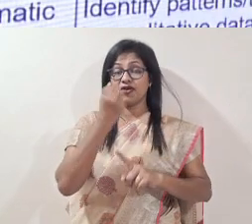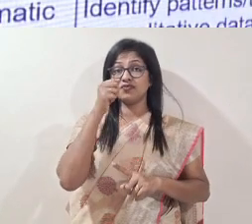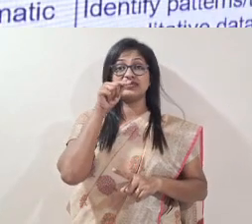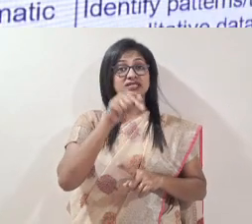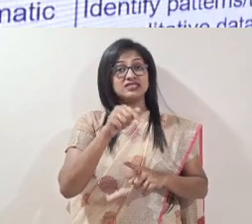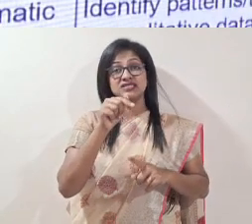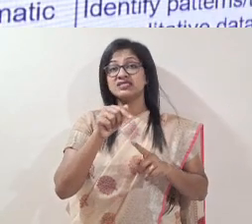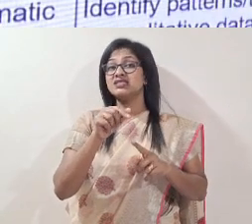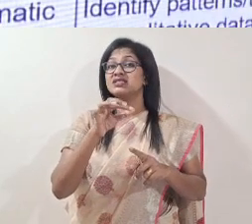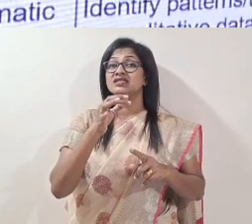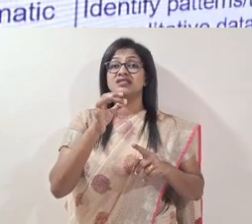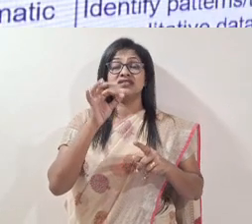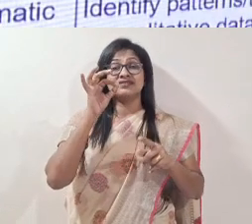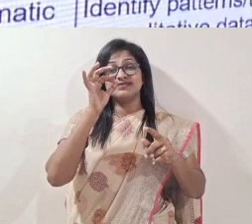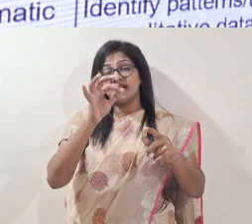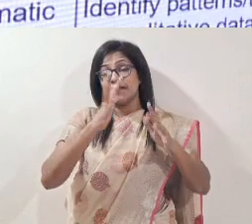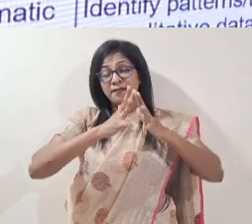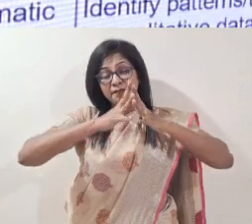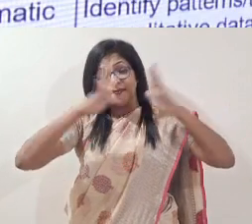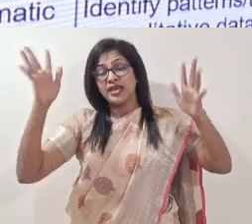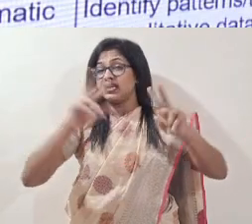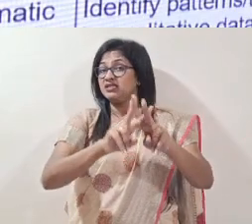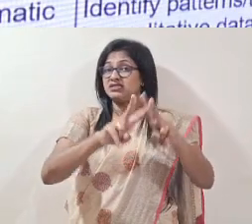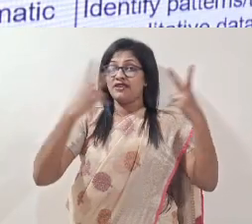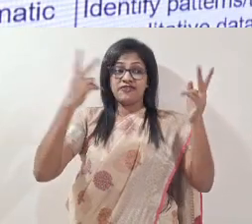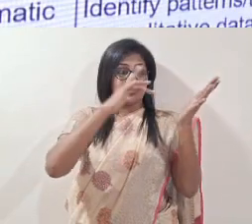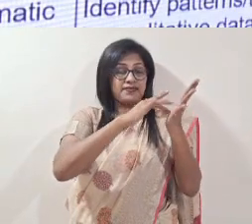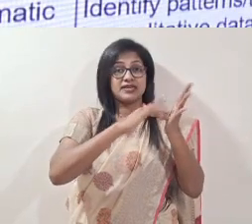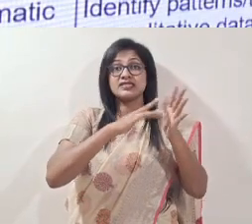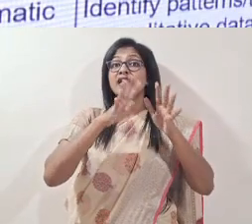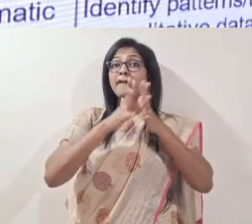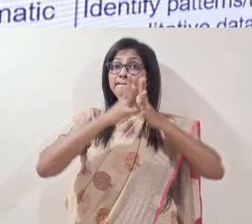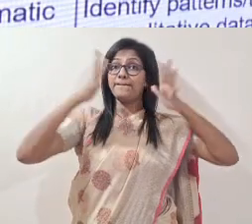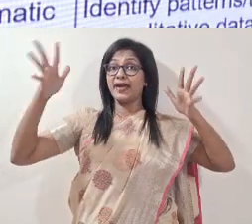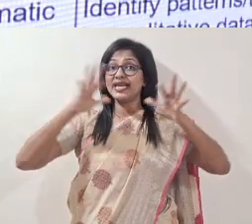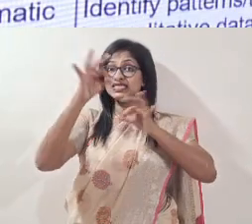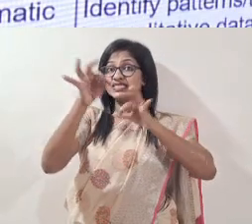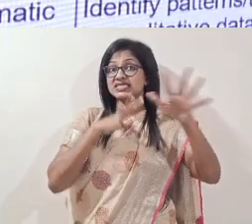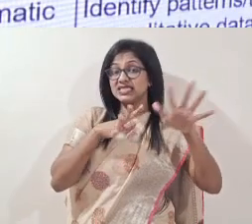there's a significant differences between location types. Metro cities